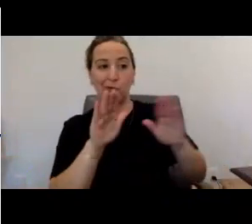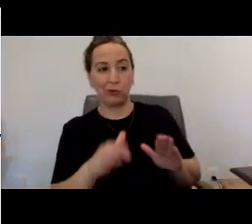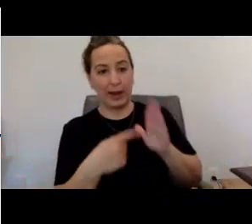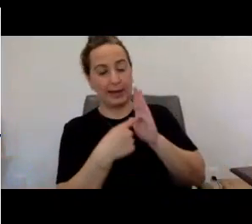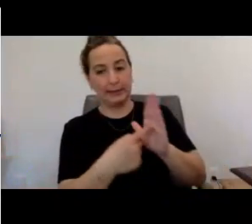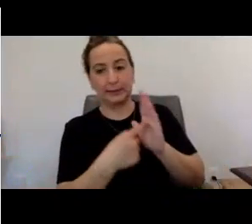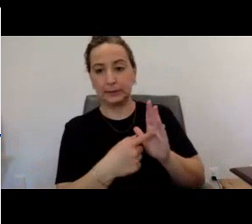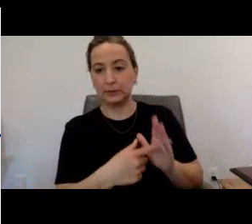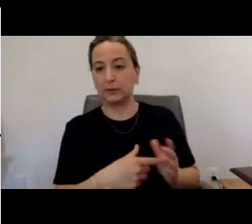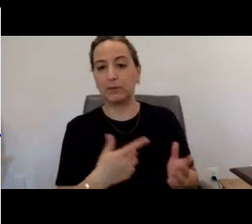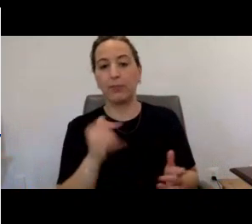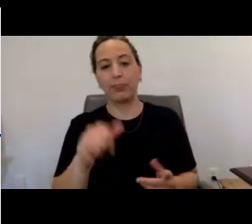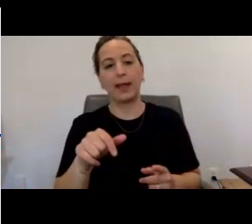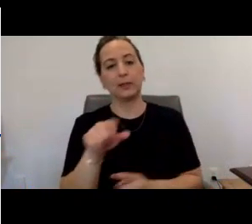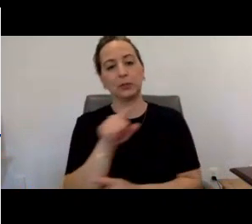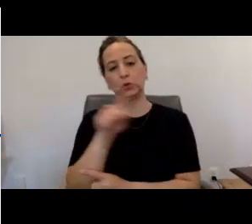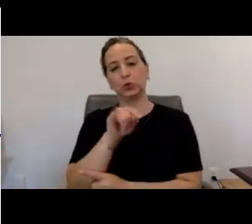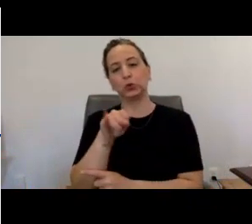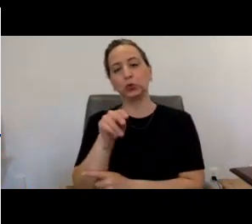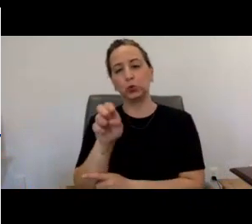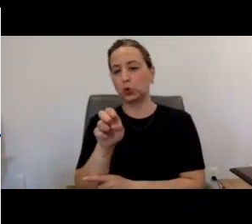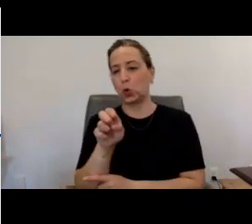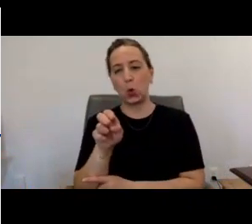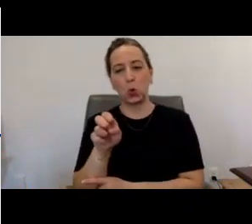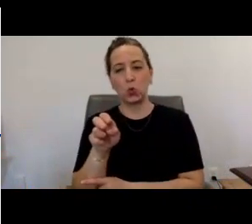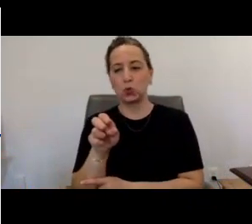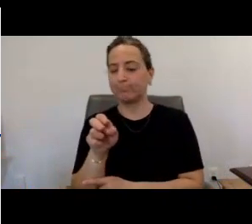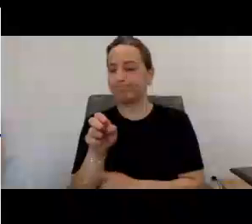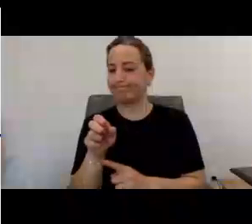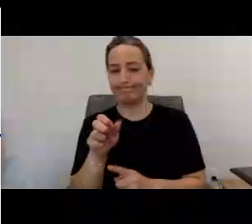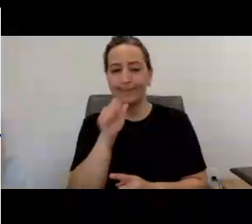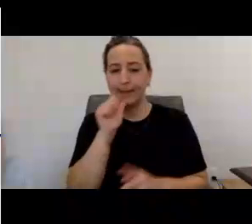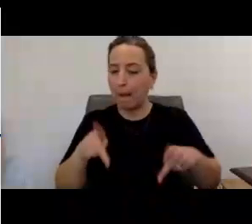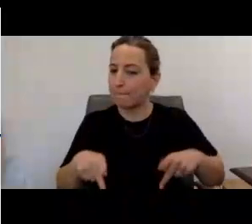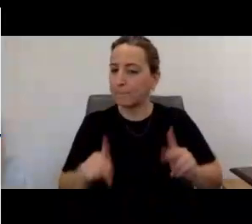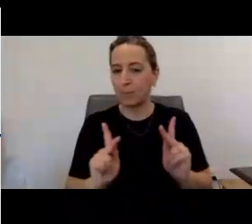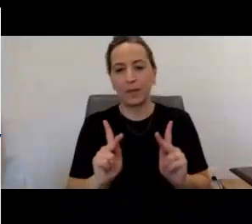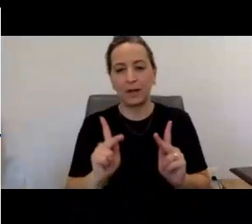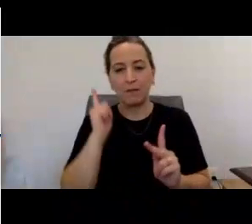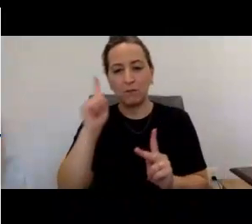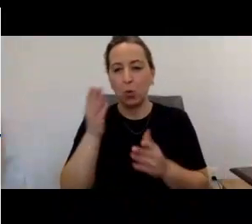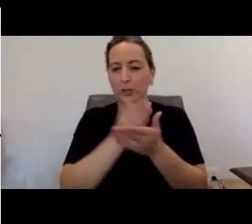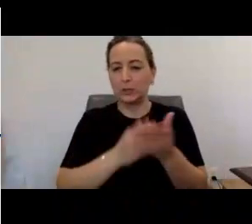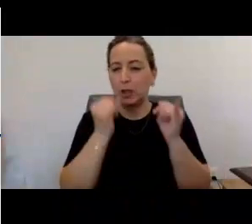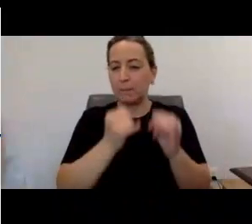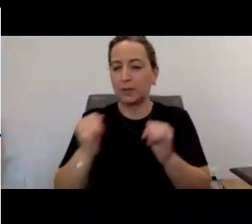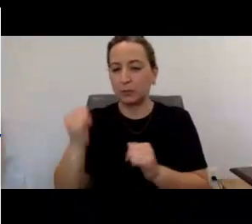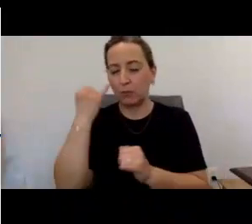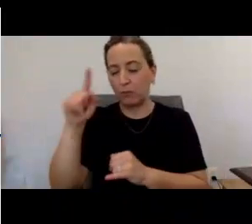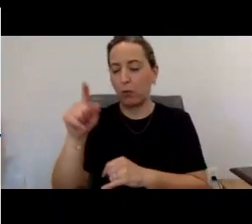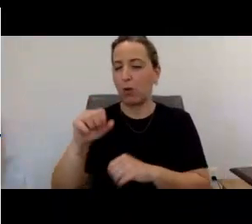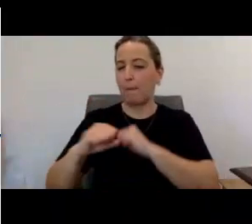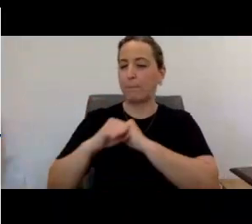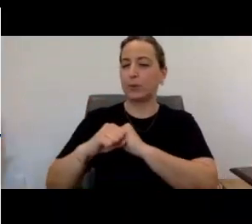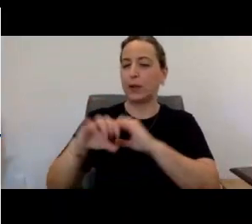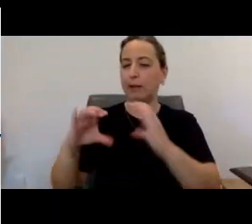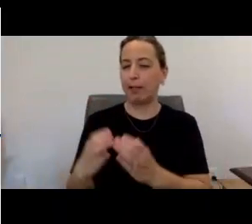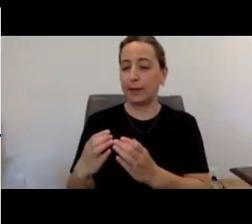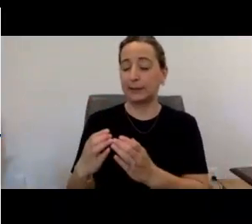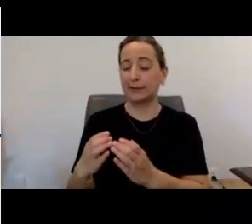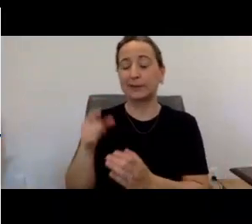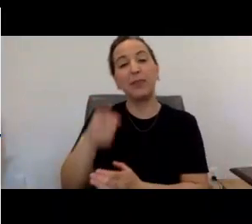exclusionary zoning, zoning that restricts housing for groups of individuals at protected classes. And that's something that falls